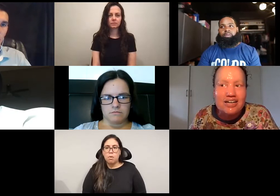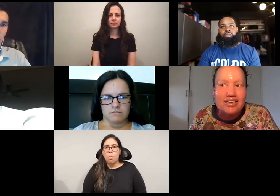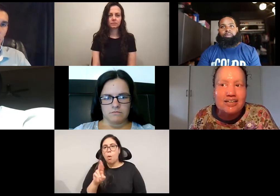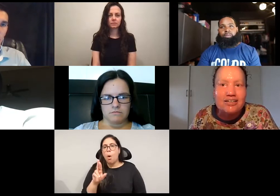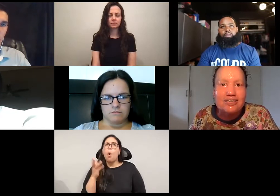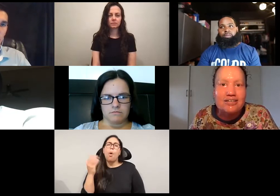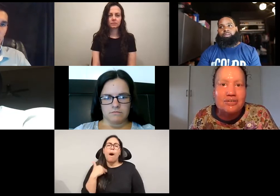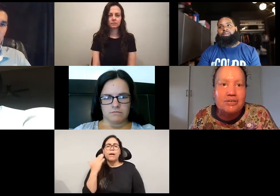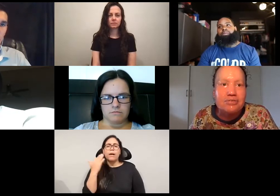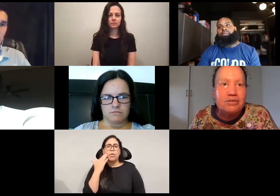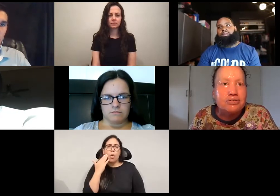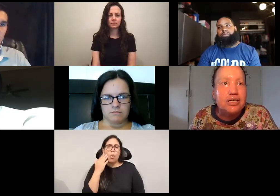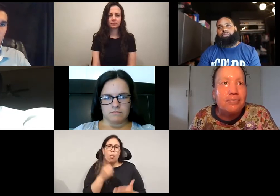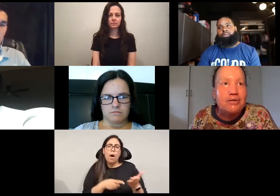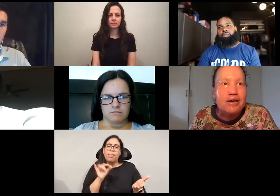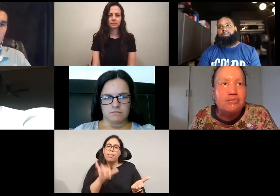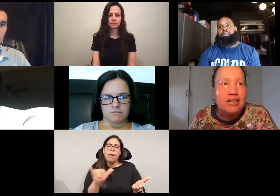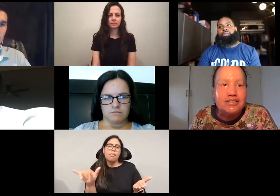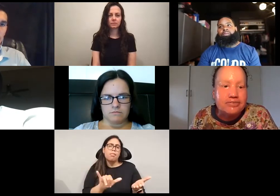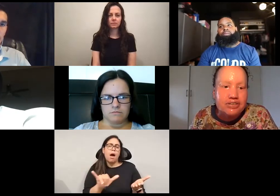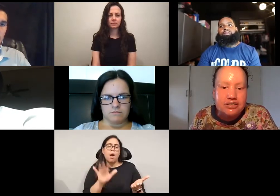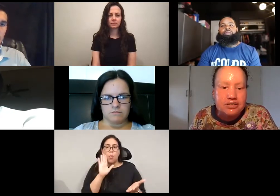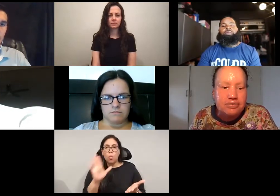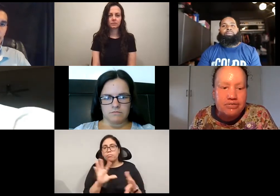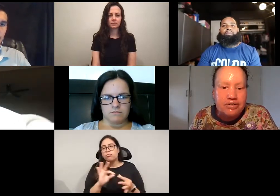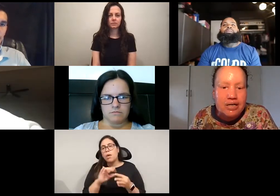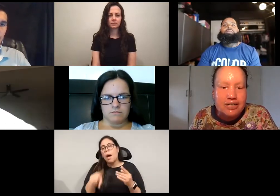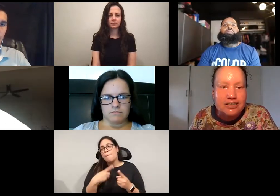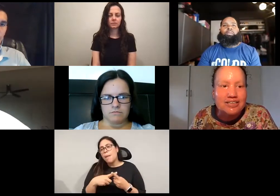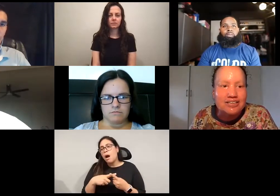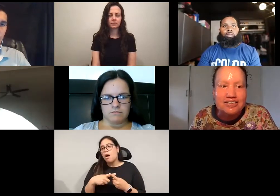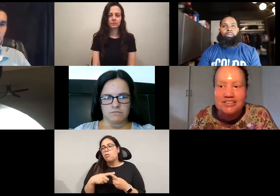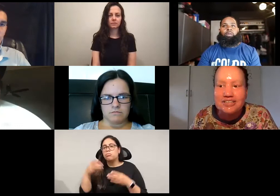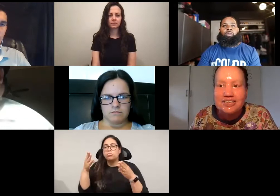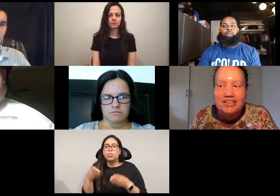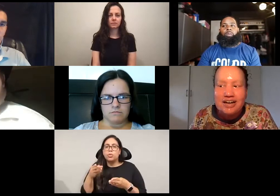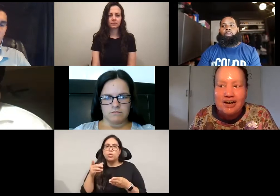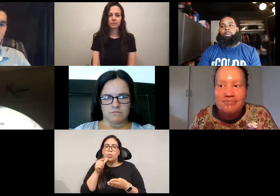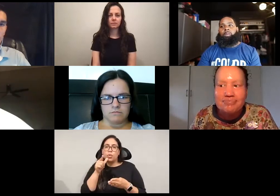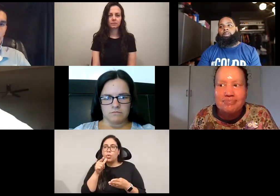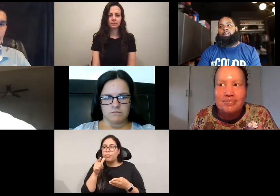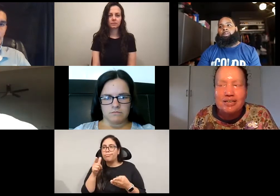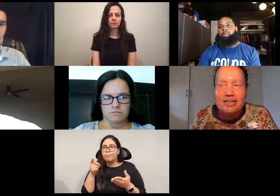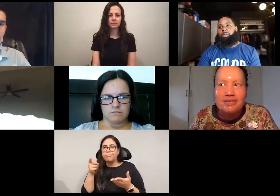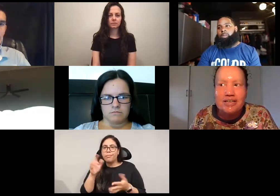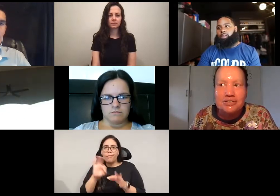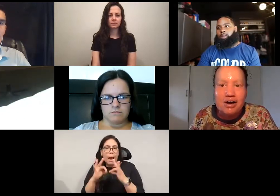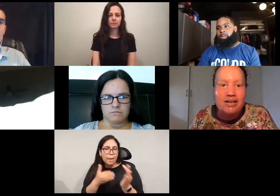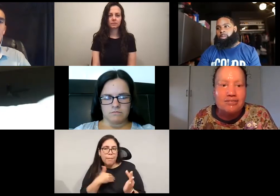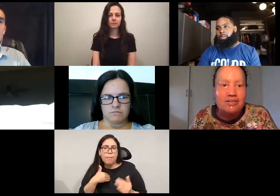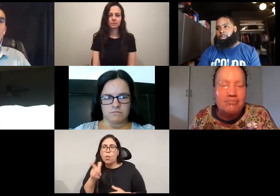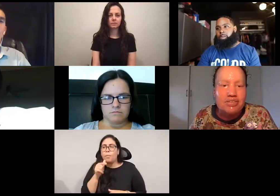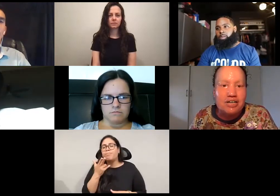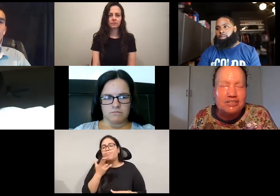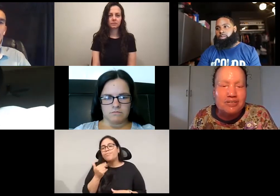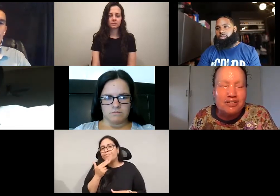it's like. And, they'll tell me about a relative that's got a very minor skin condition. And they try